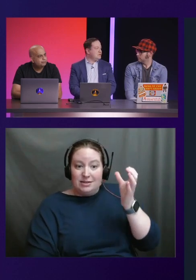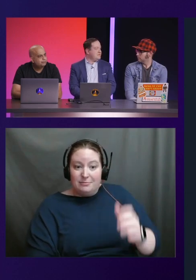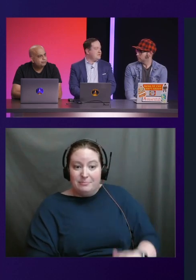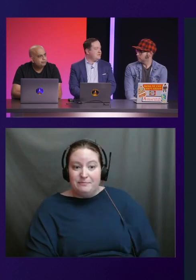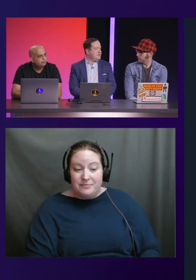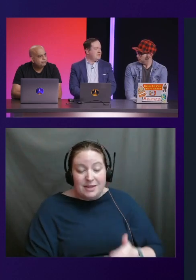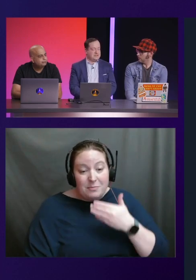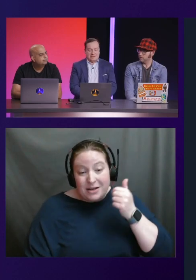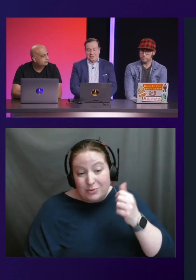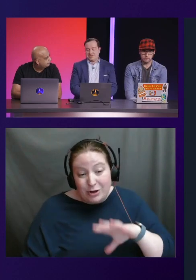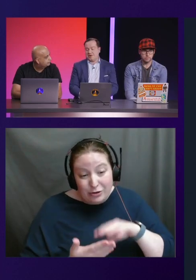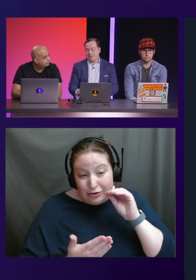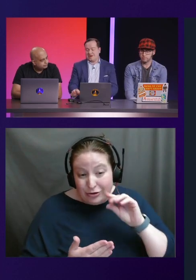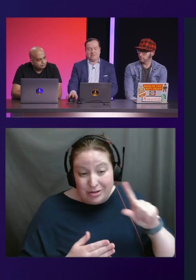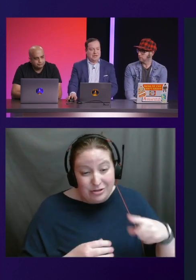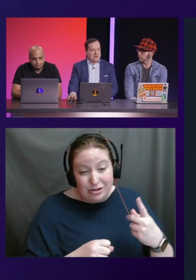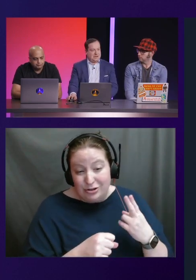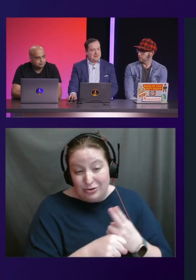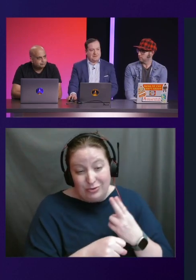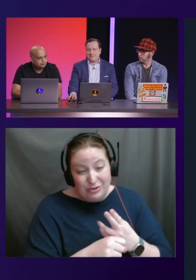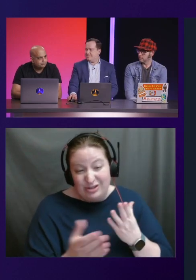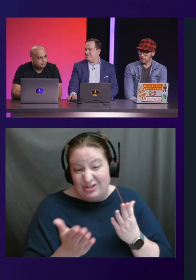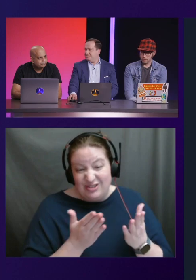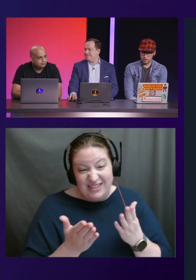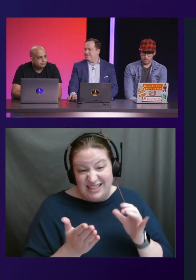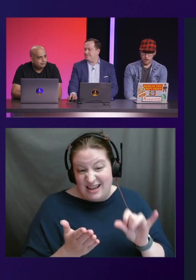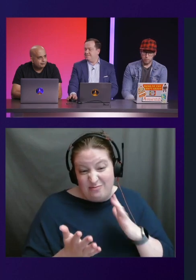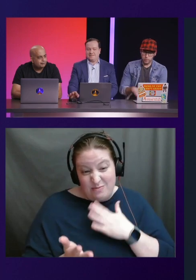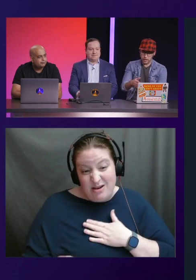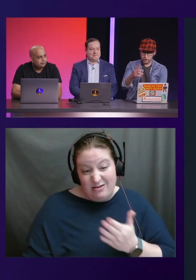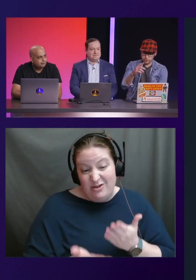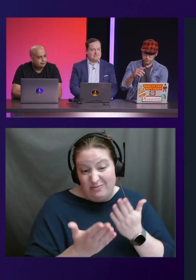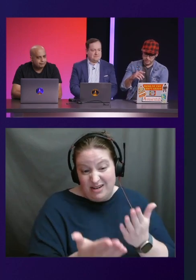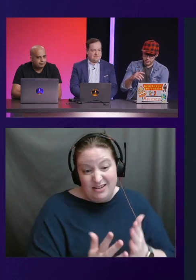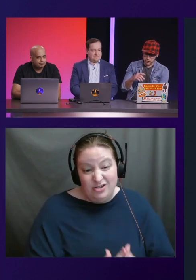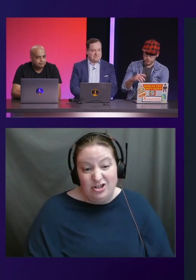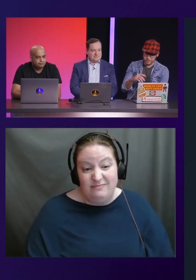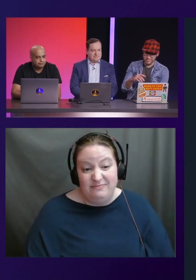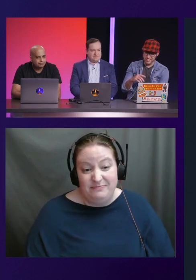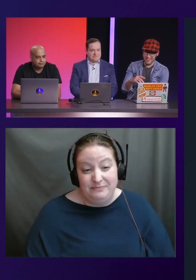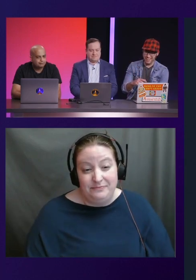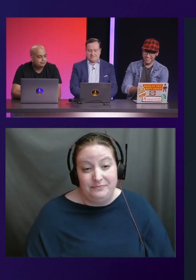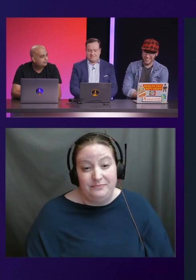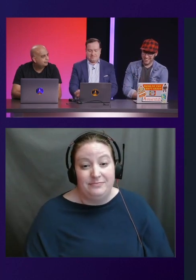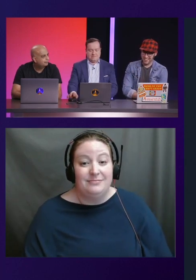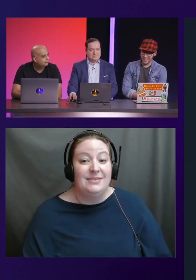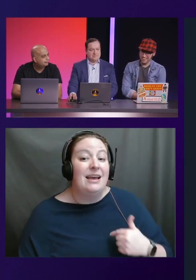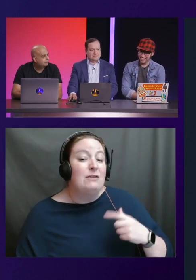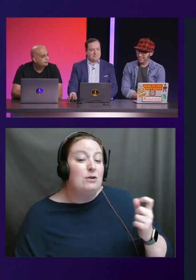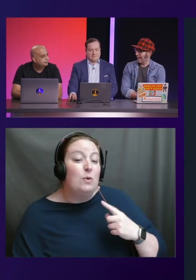using the service. And so that's what I would recommend doing. We got a question about the immersion day.